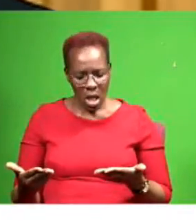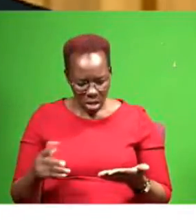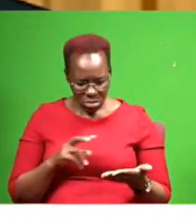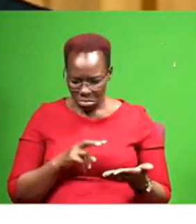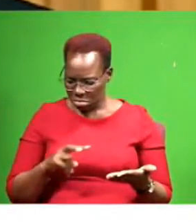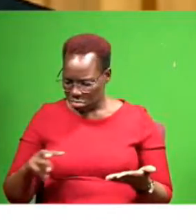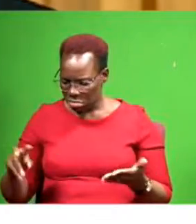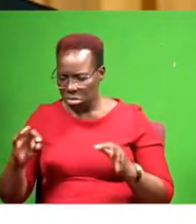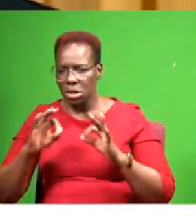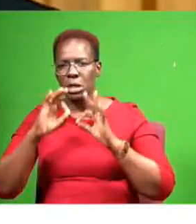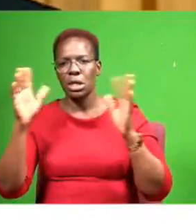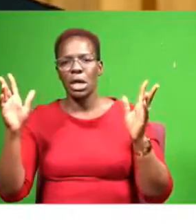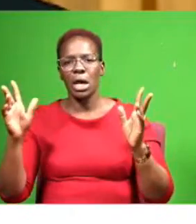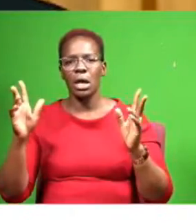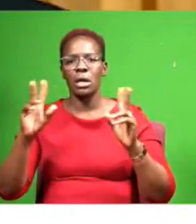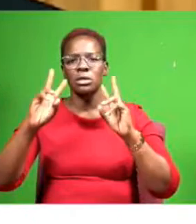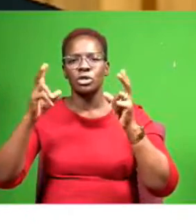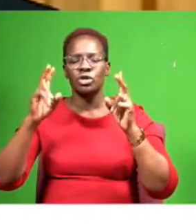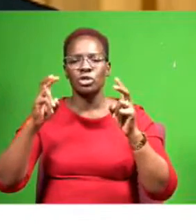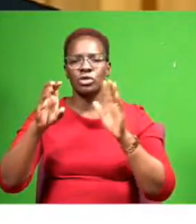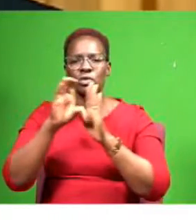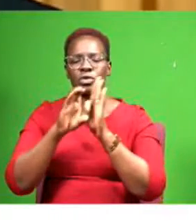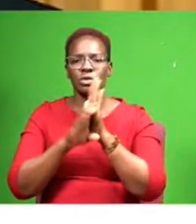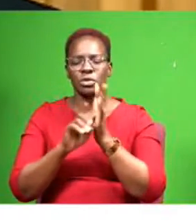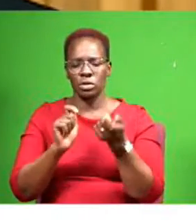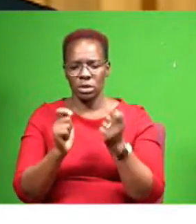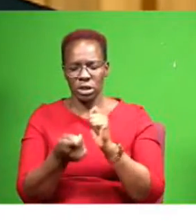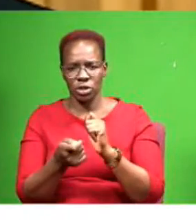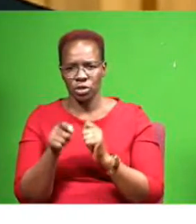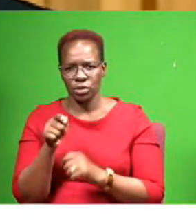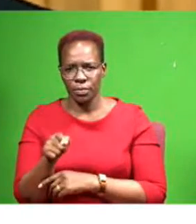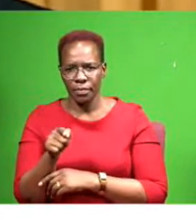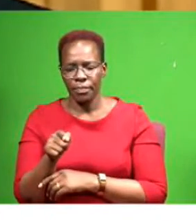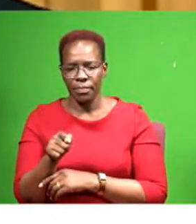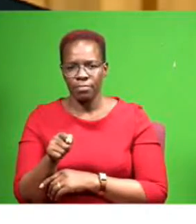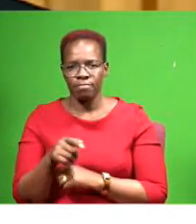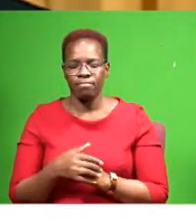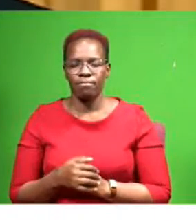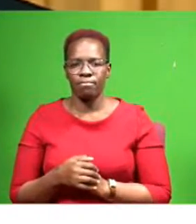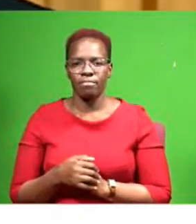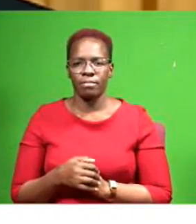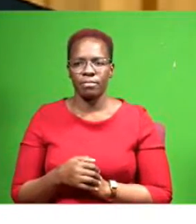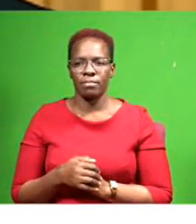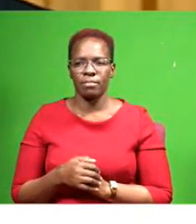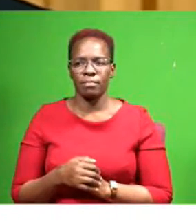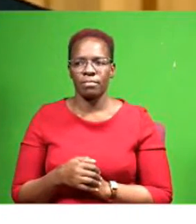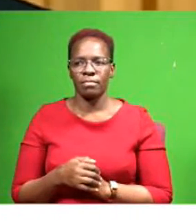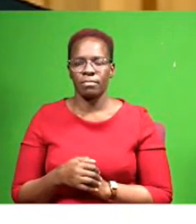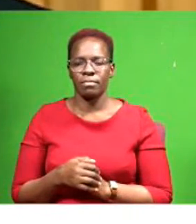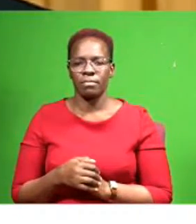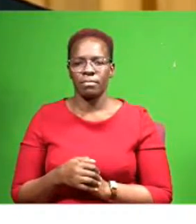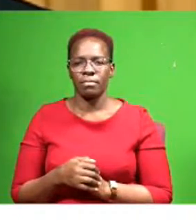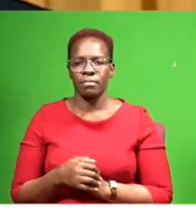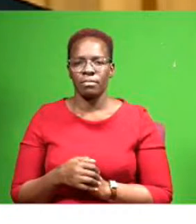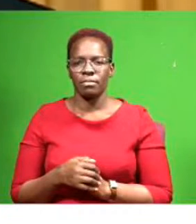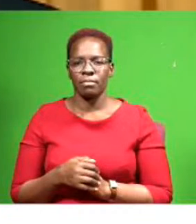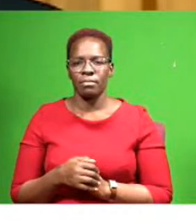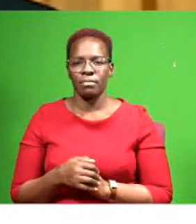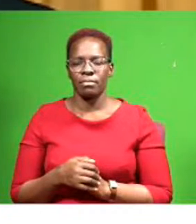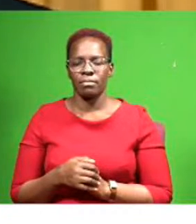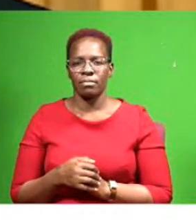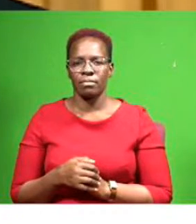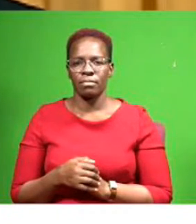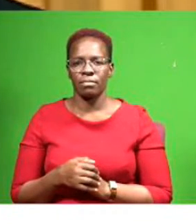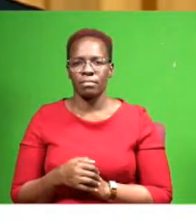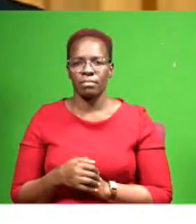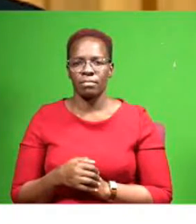constitutional amendments is a topical issue that has elicited opinions, debates, and scholarly writings from jurists and academicians. It